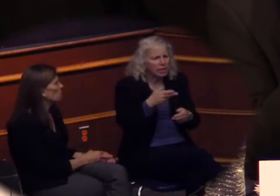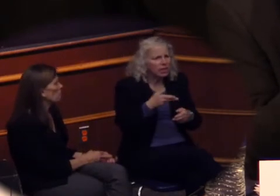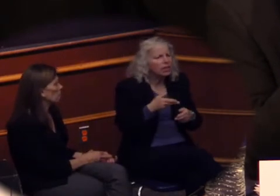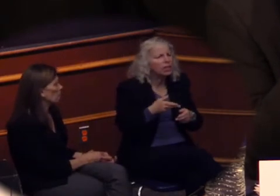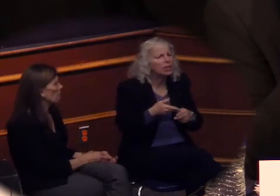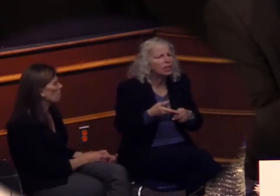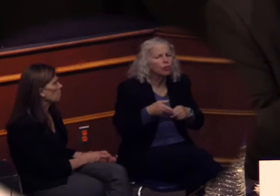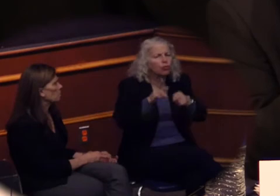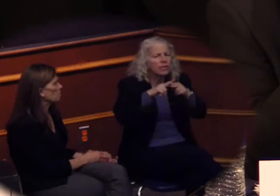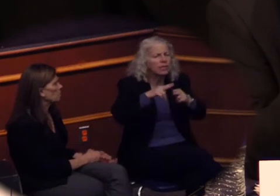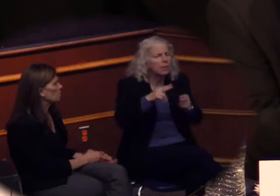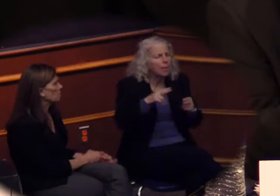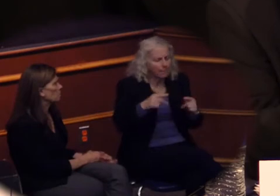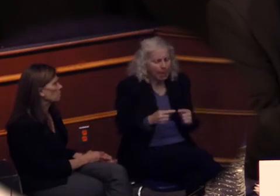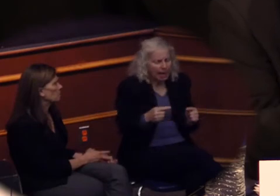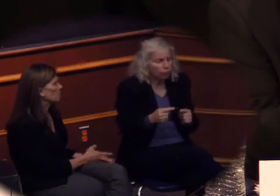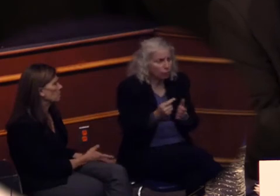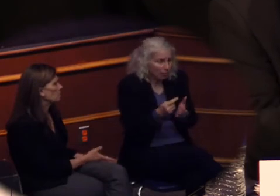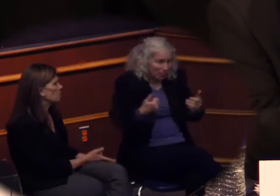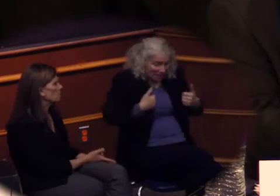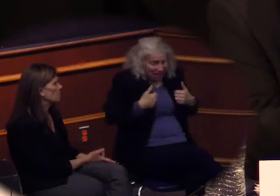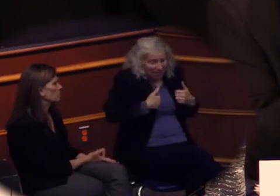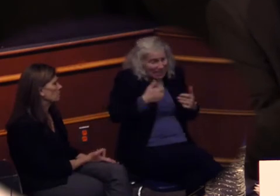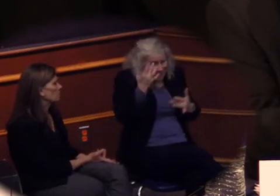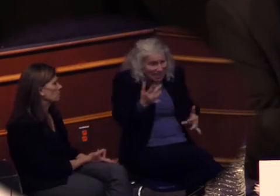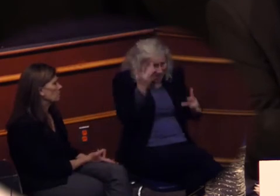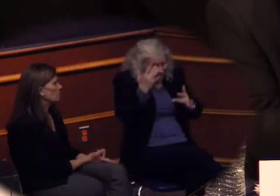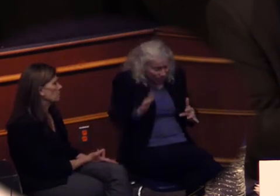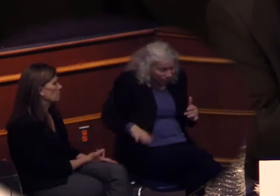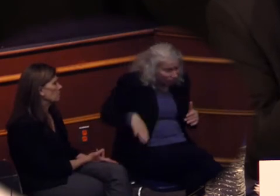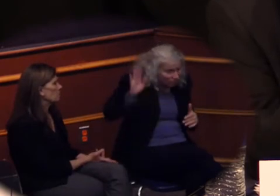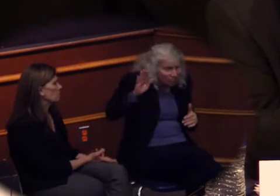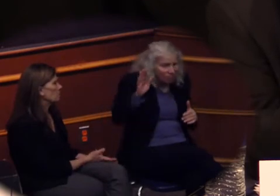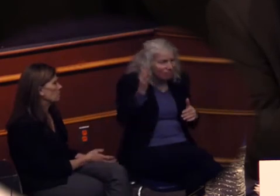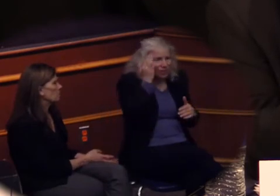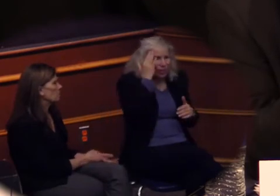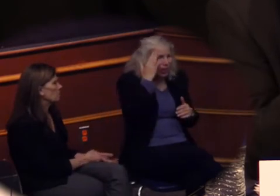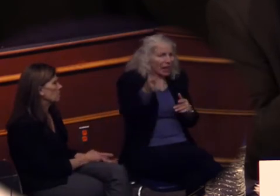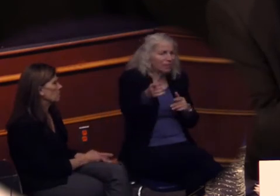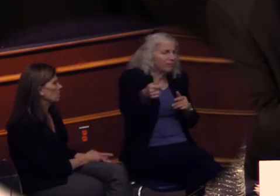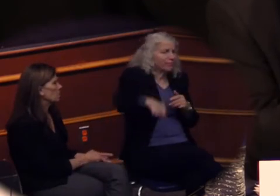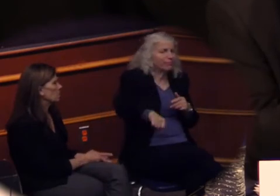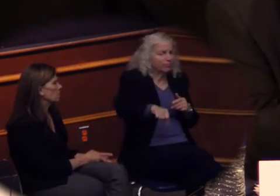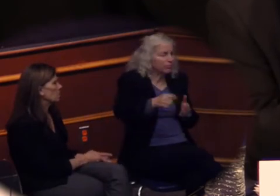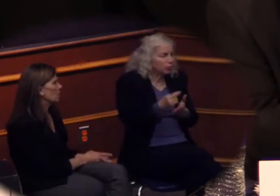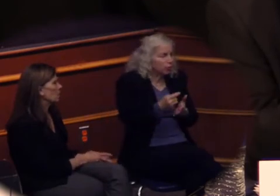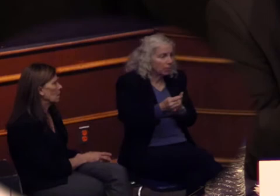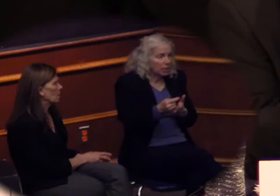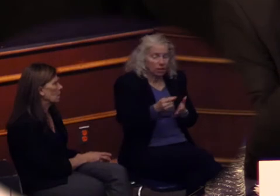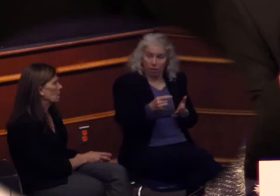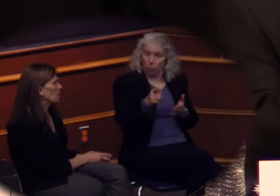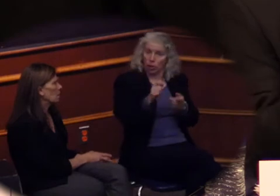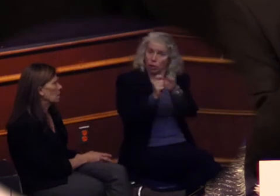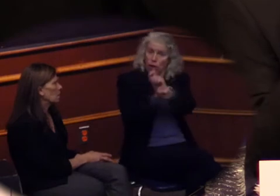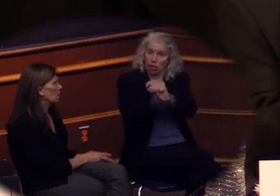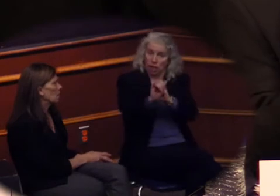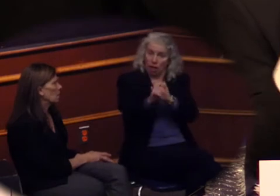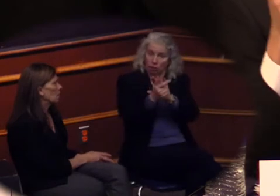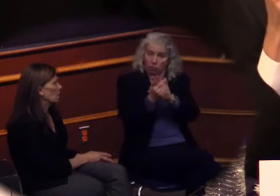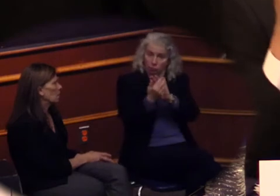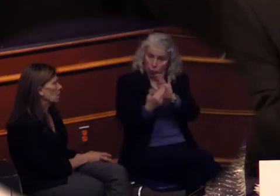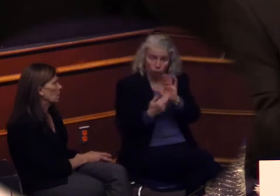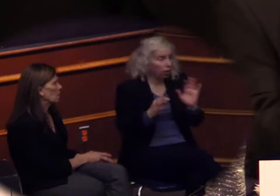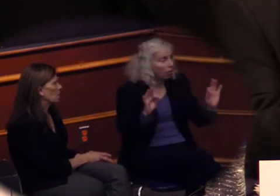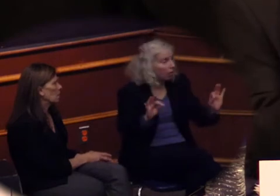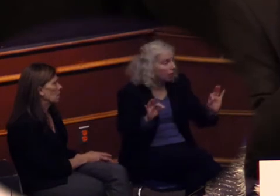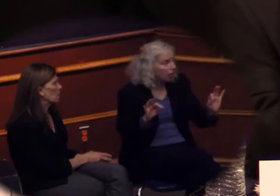As somebody who lived with a very painful illness at a time when treatment was denied, I was very pleased when they made that. But the people who then